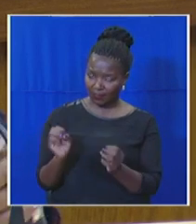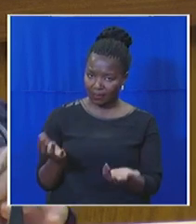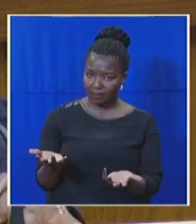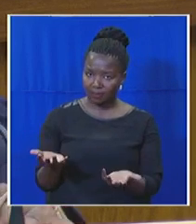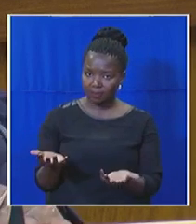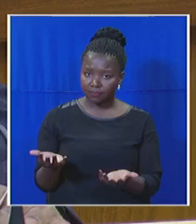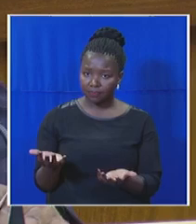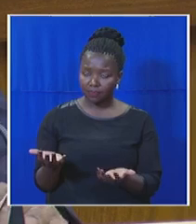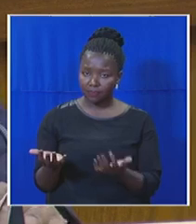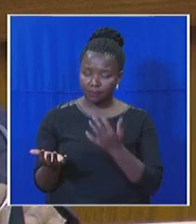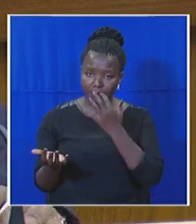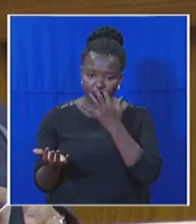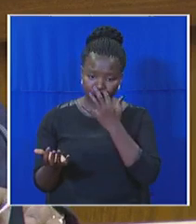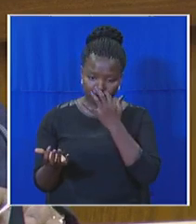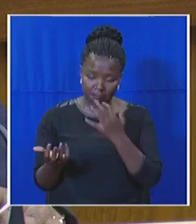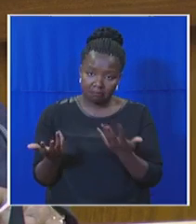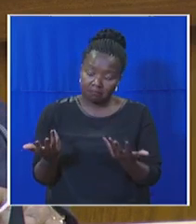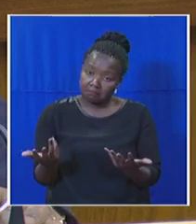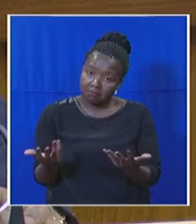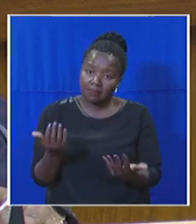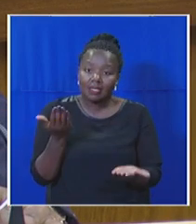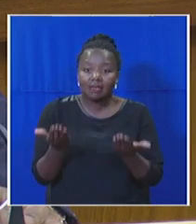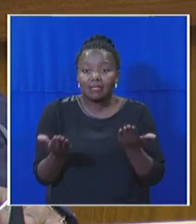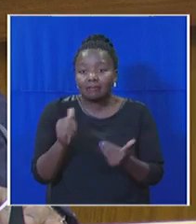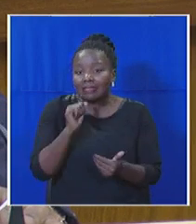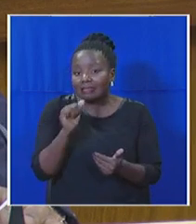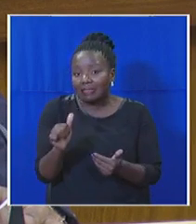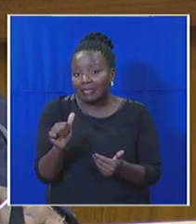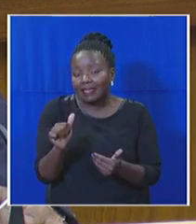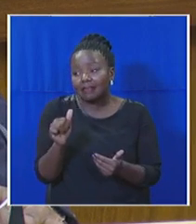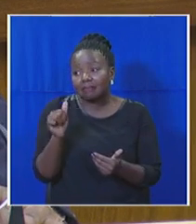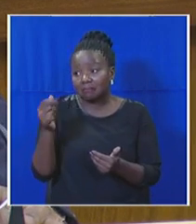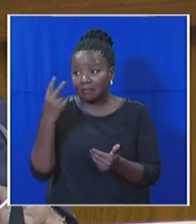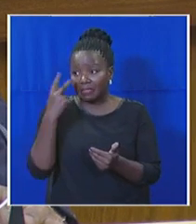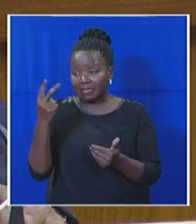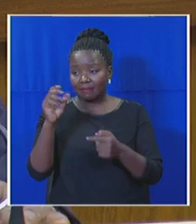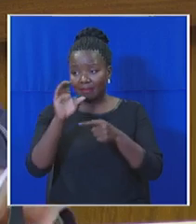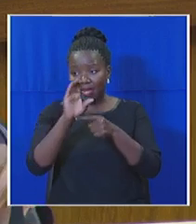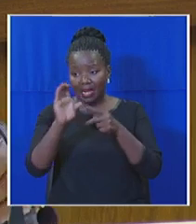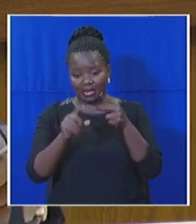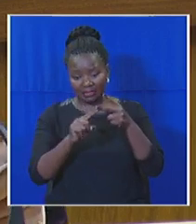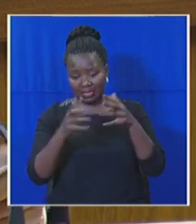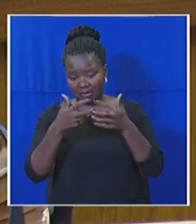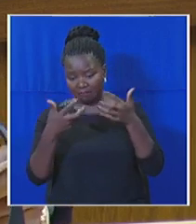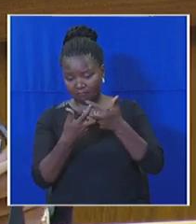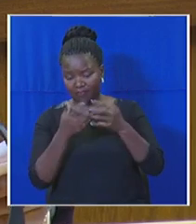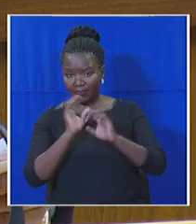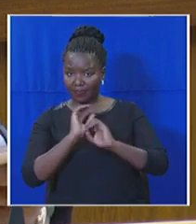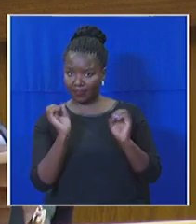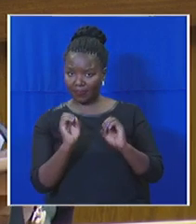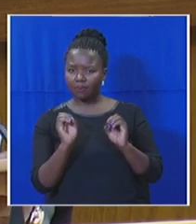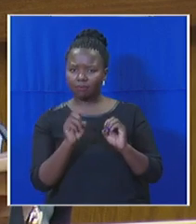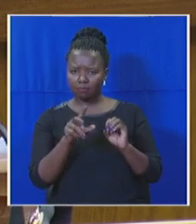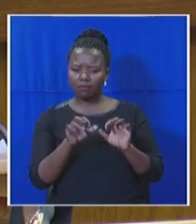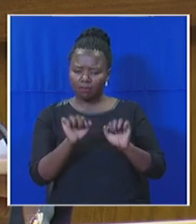for appointment in view of agreed criteria have an opportunity to do so.